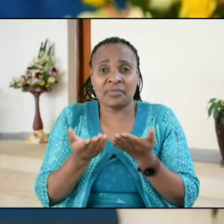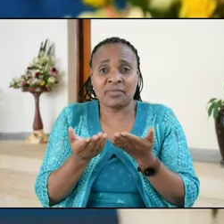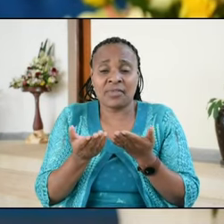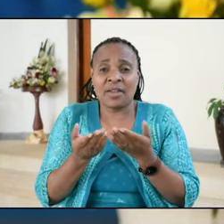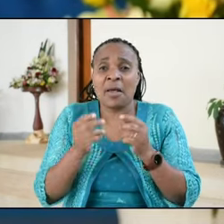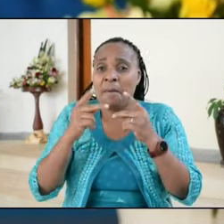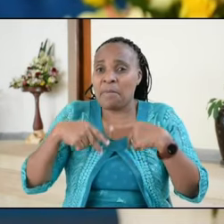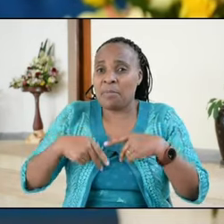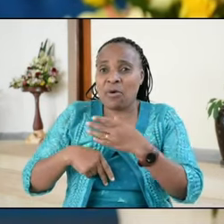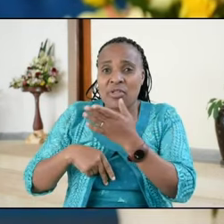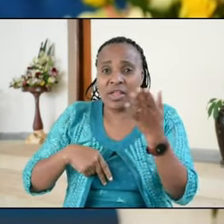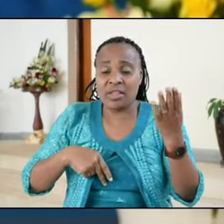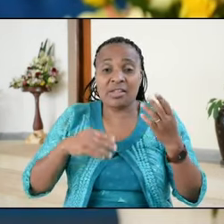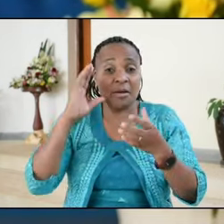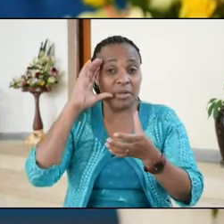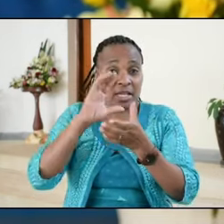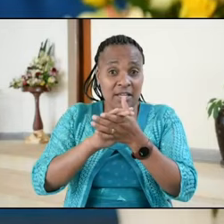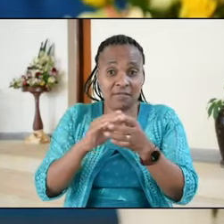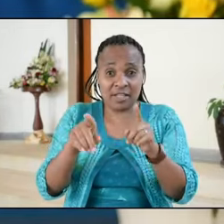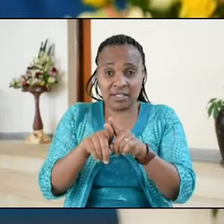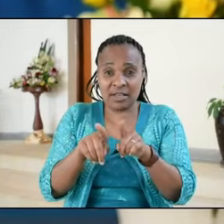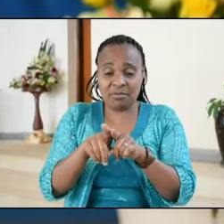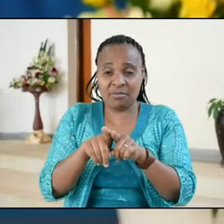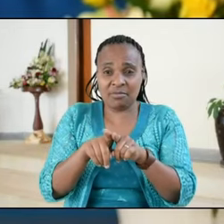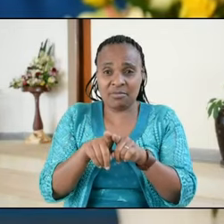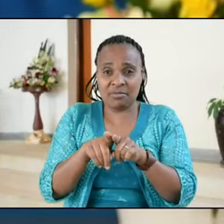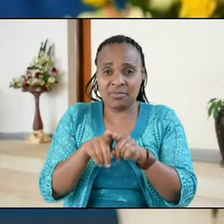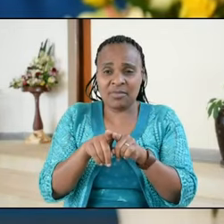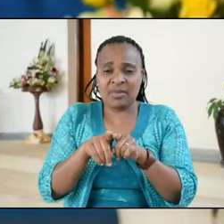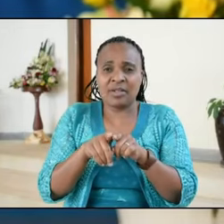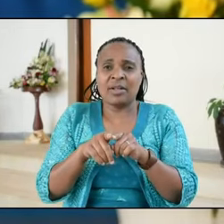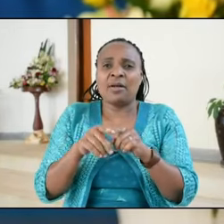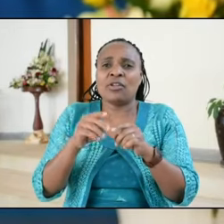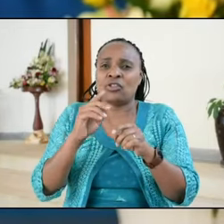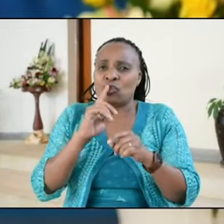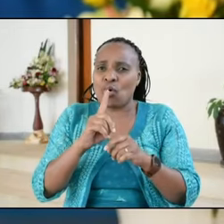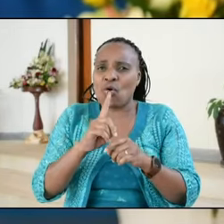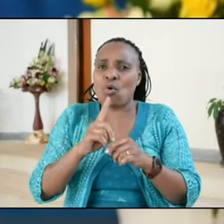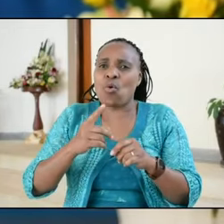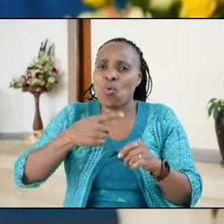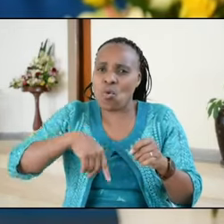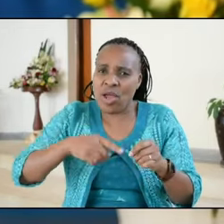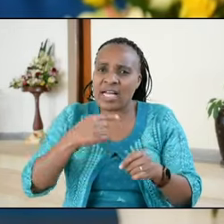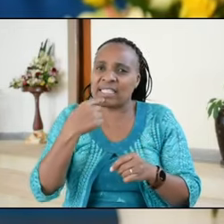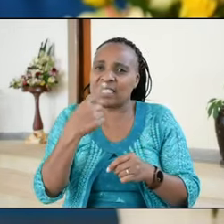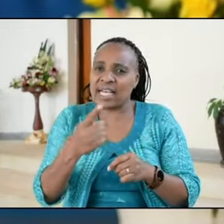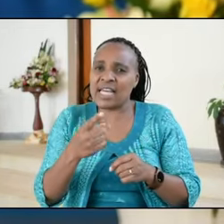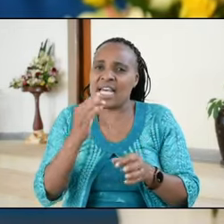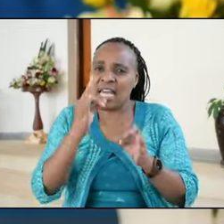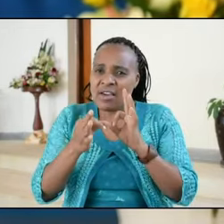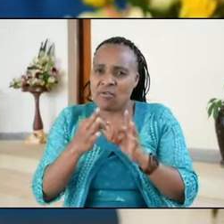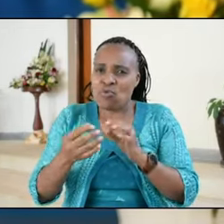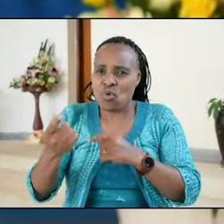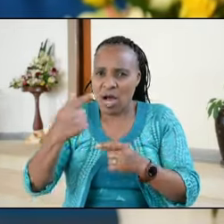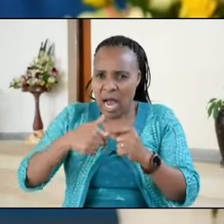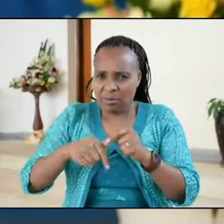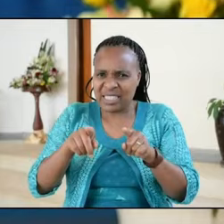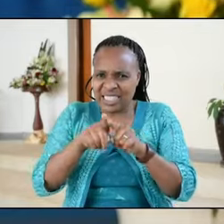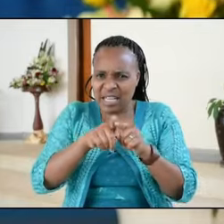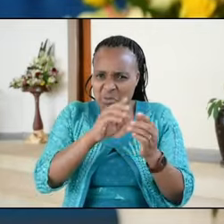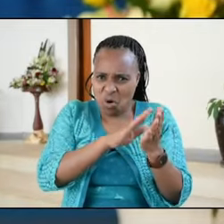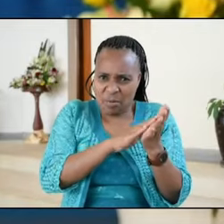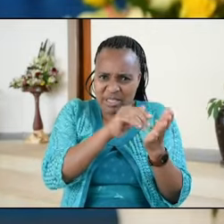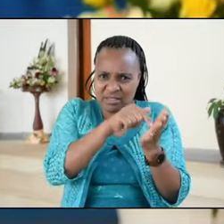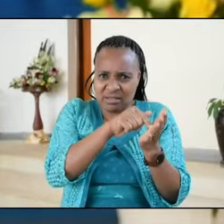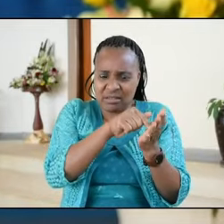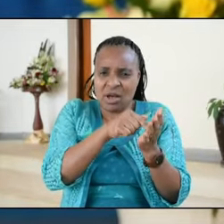There are people who believe that, and they are Christians. Yeah. So we are saying, if you come across that kind of commentary, the